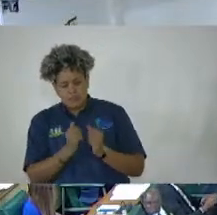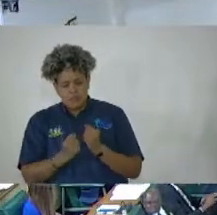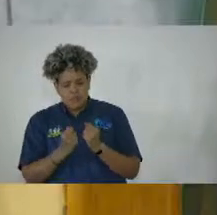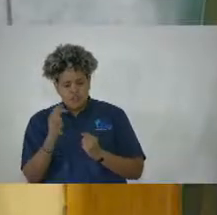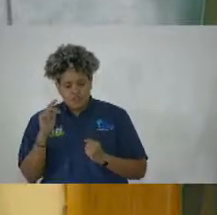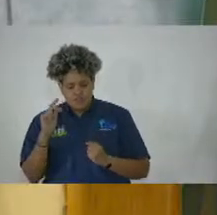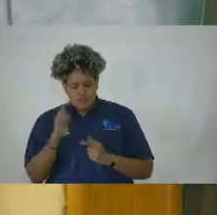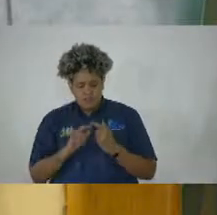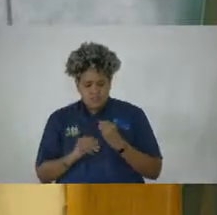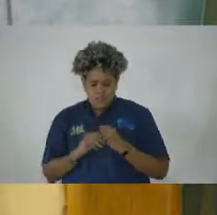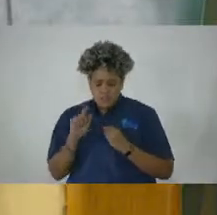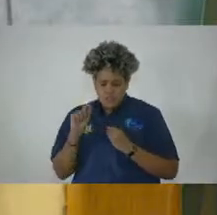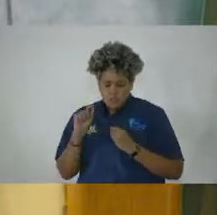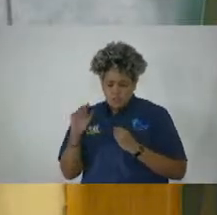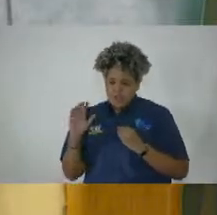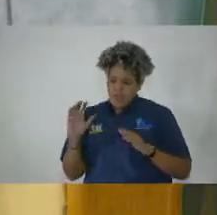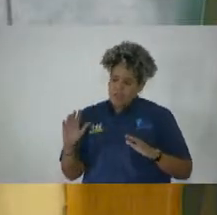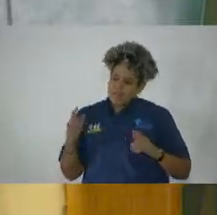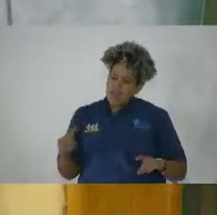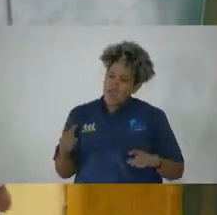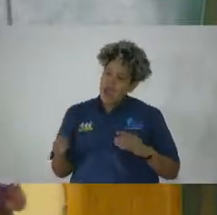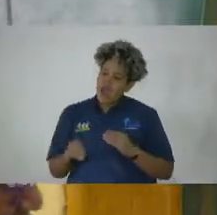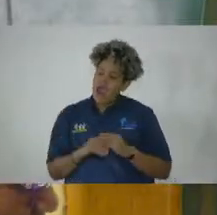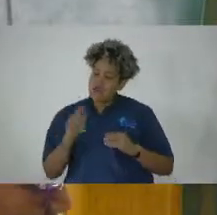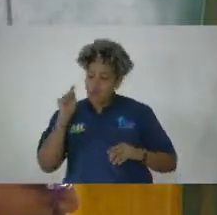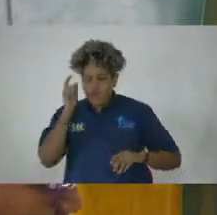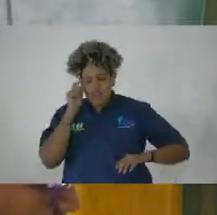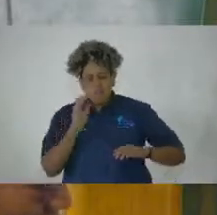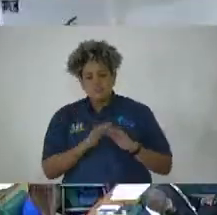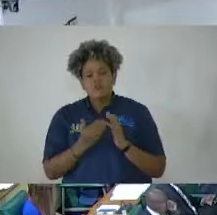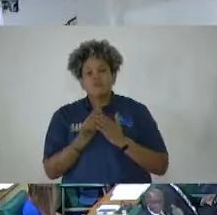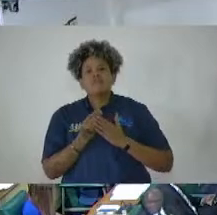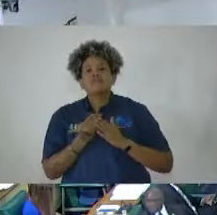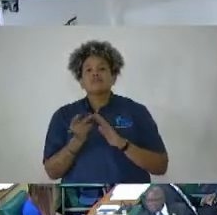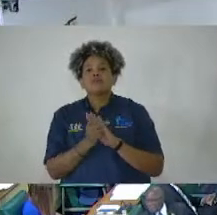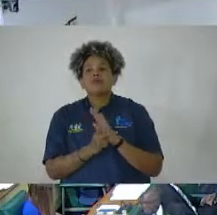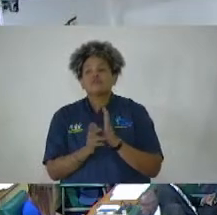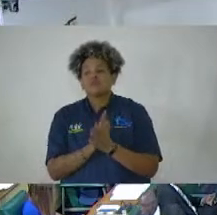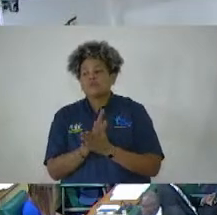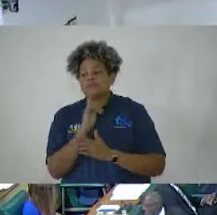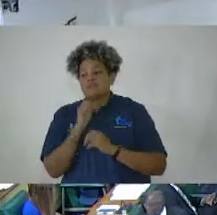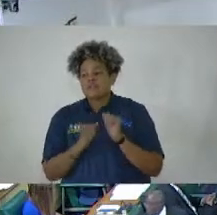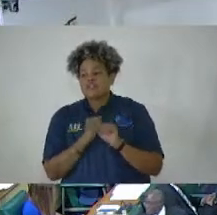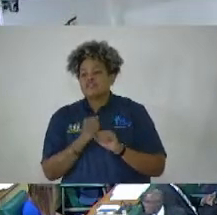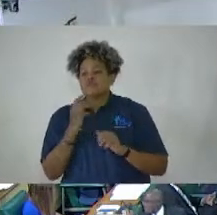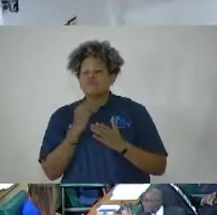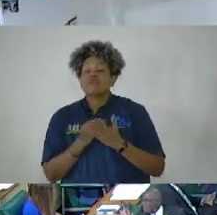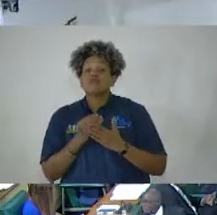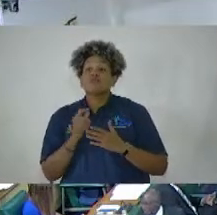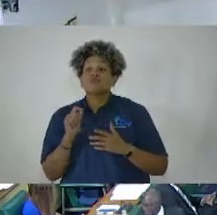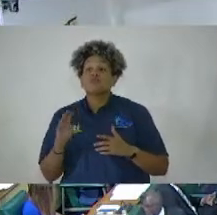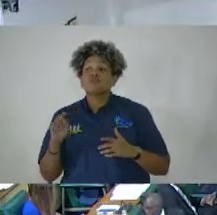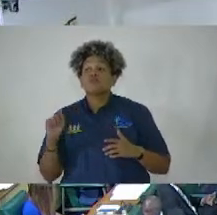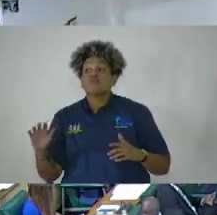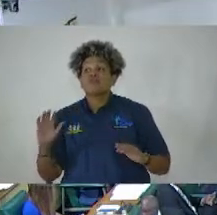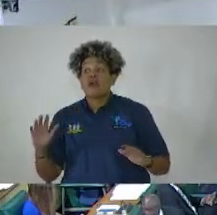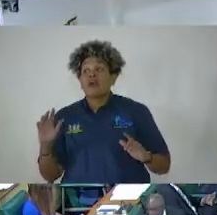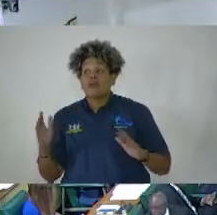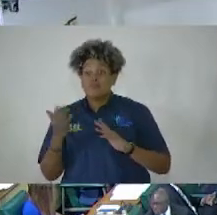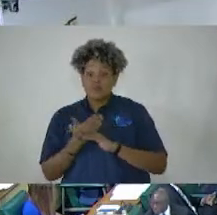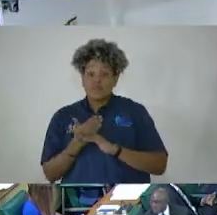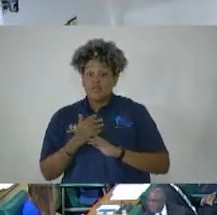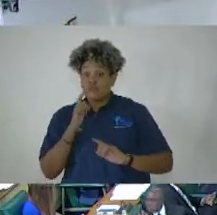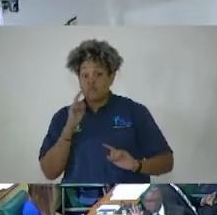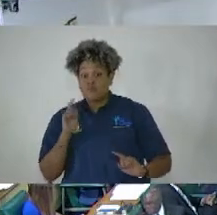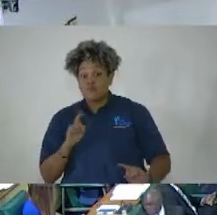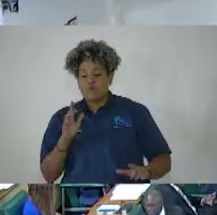31st, 2025, the Government of Jamaica Fiscal Policy Paper for the financial year 2024-25 interim